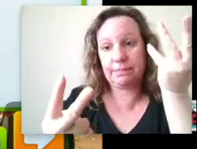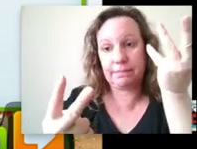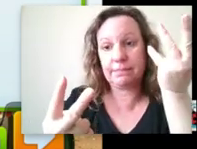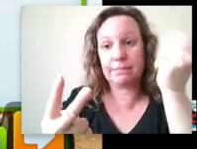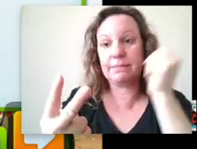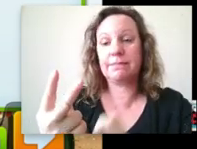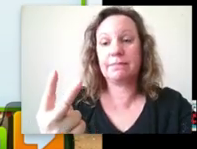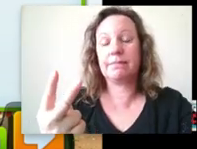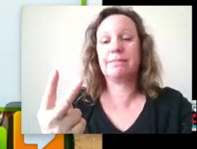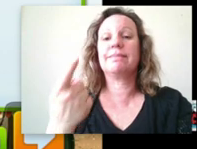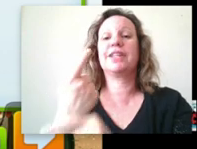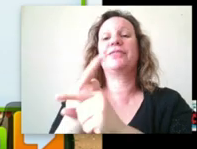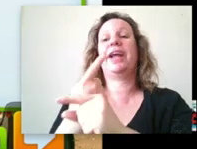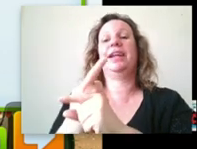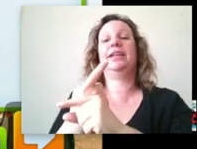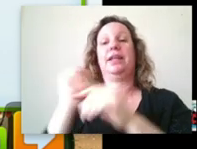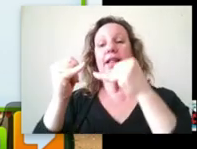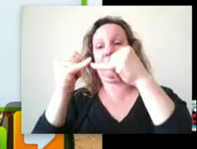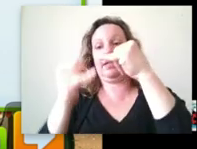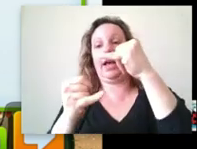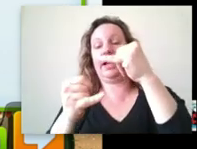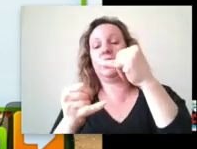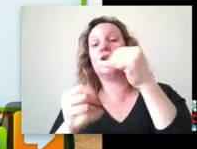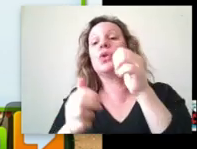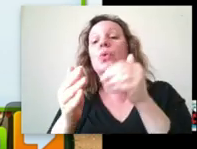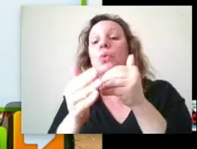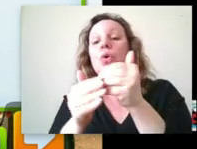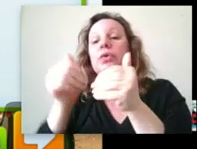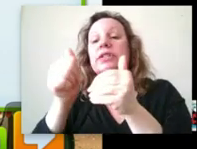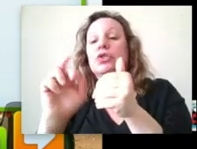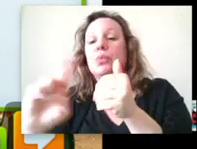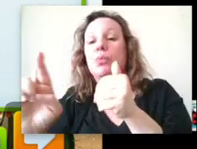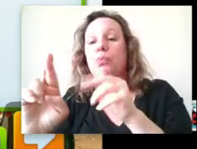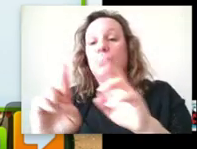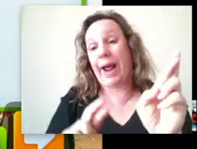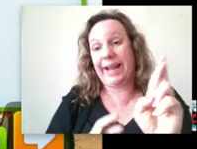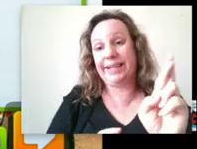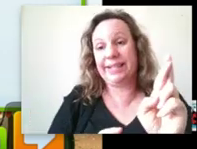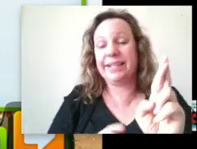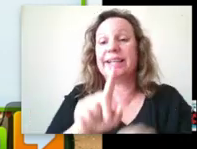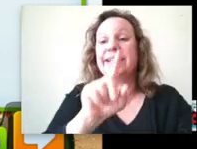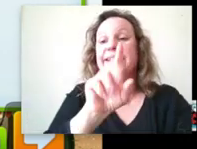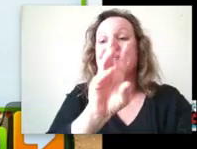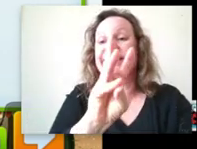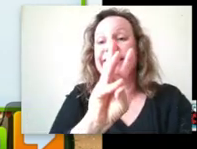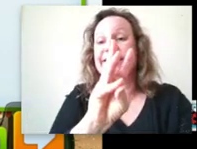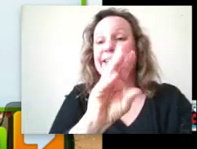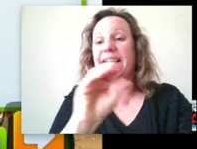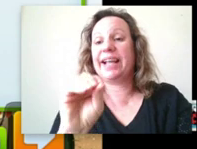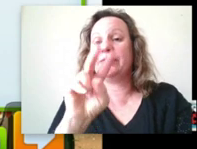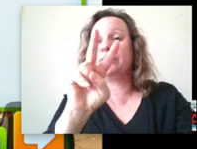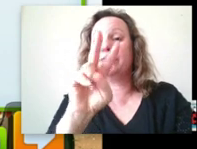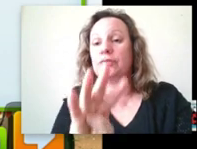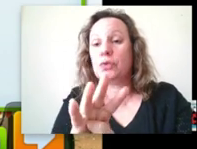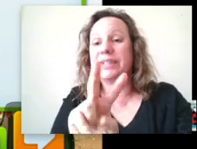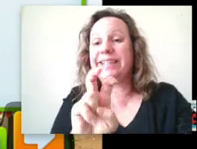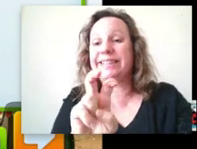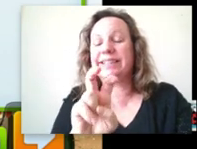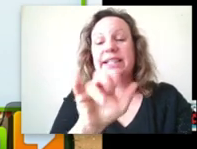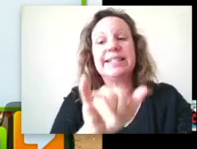That's right. The mark that's closest to the right end of the pencil is 6 2/4 inches. This